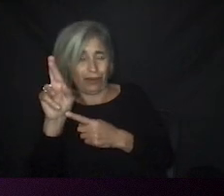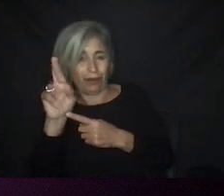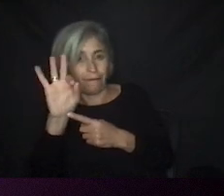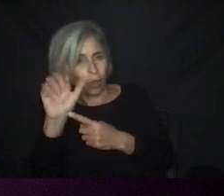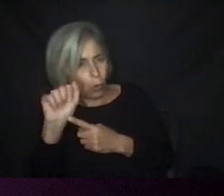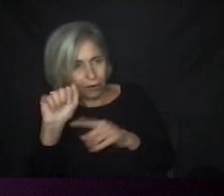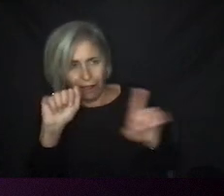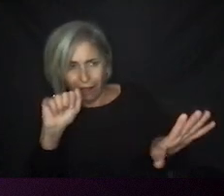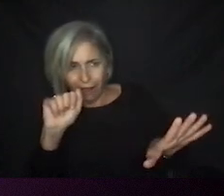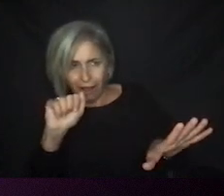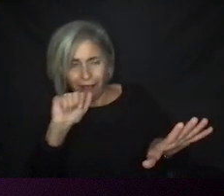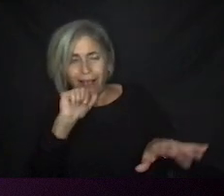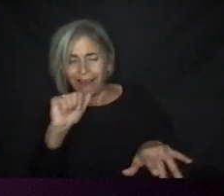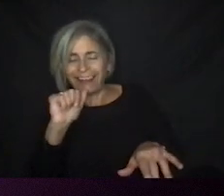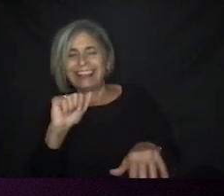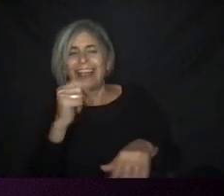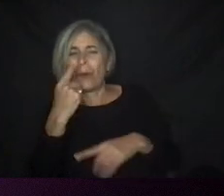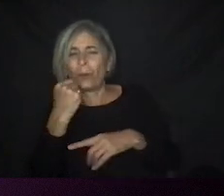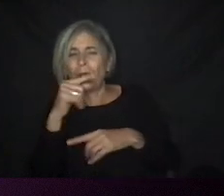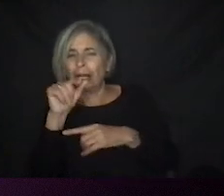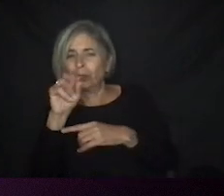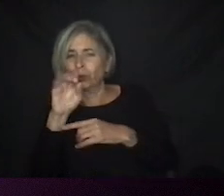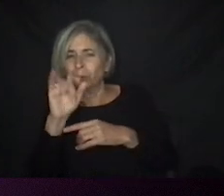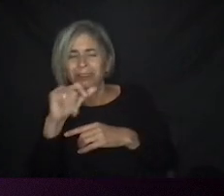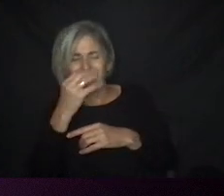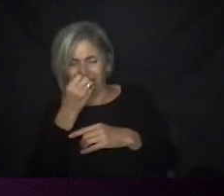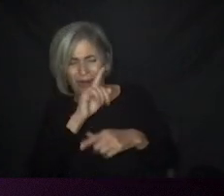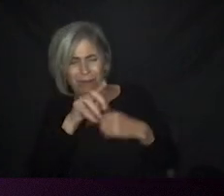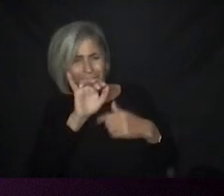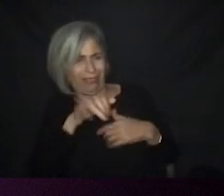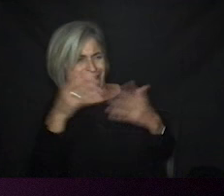Jupiter, Florida. That red grouper doesn't care about that.